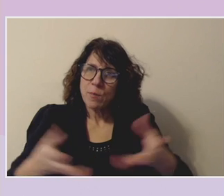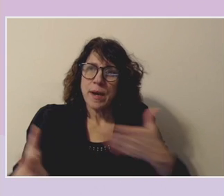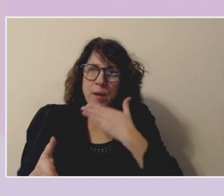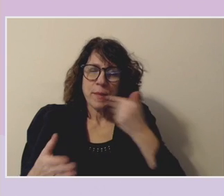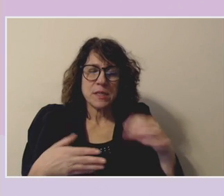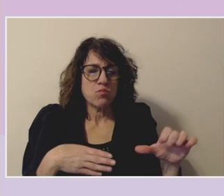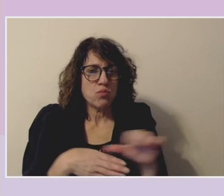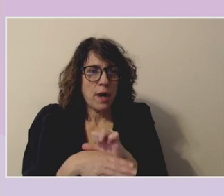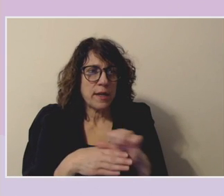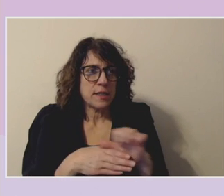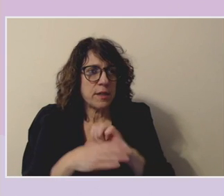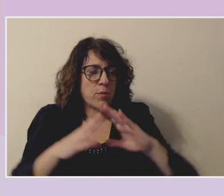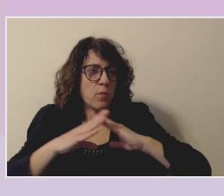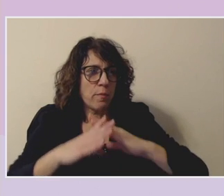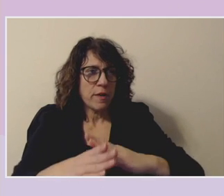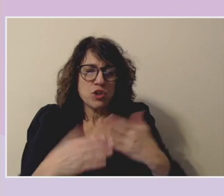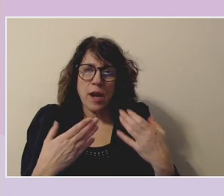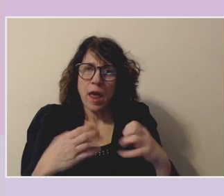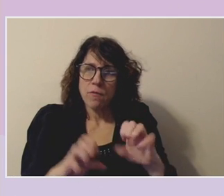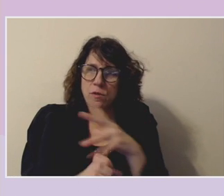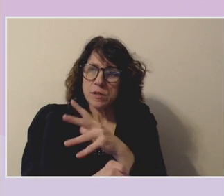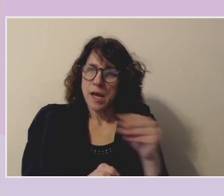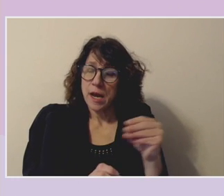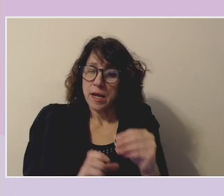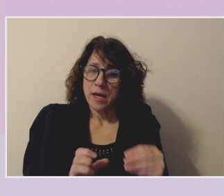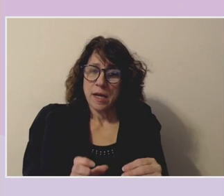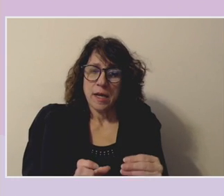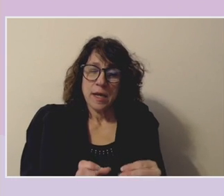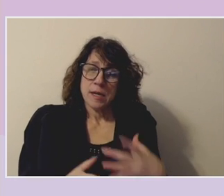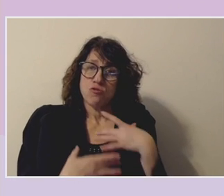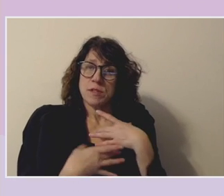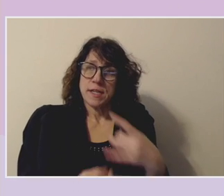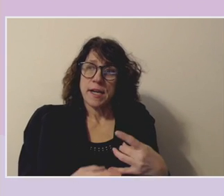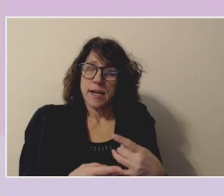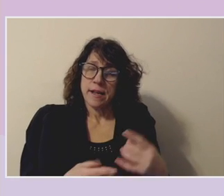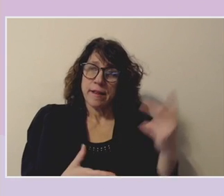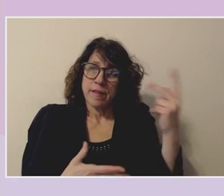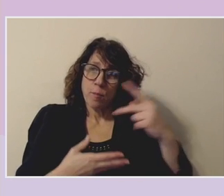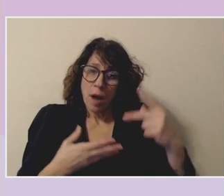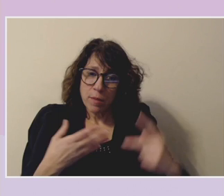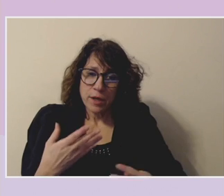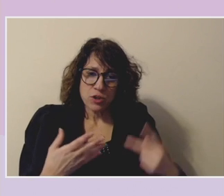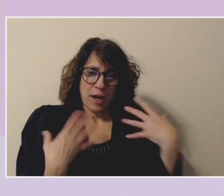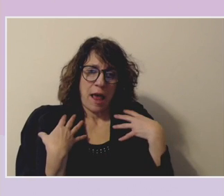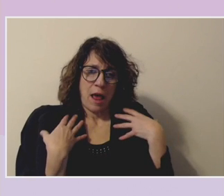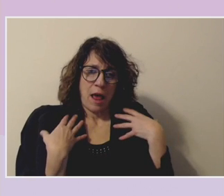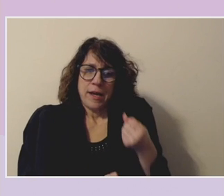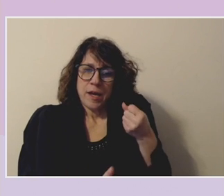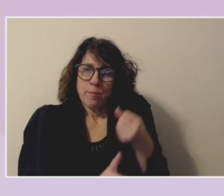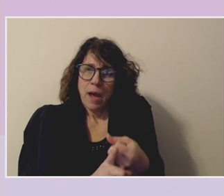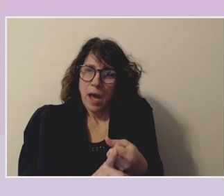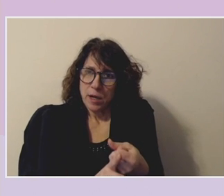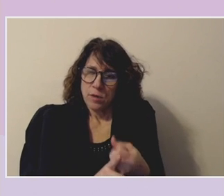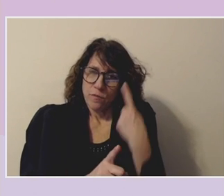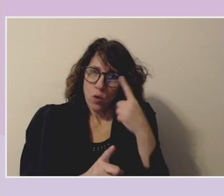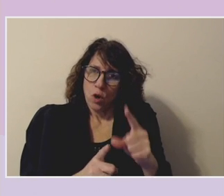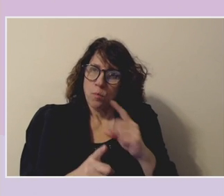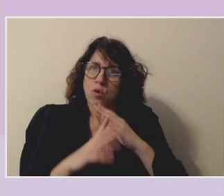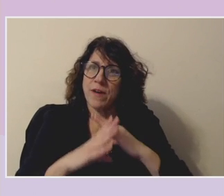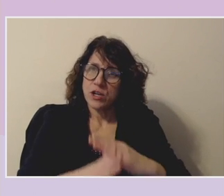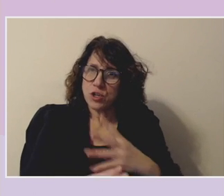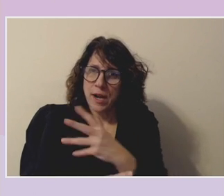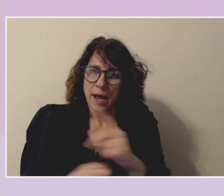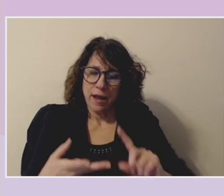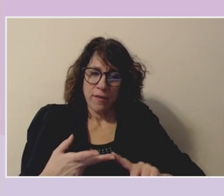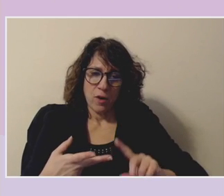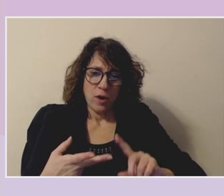of prevention efforts and is interested in the population health impact of prevention. And third,